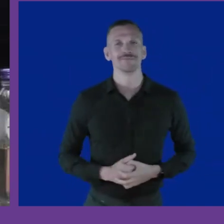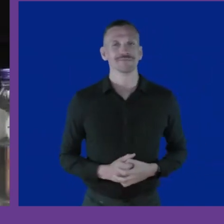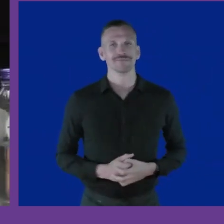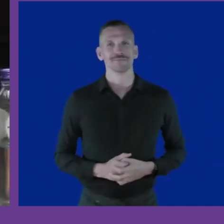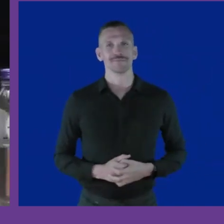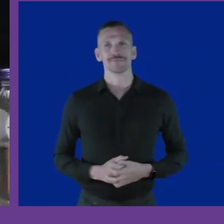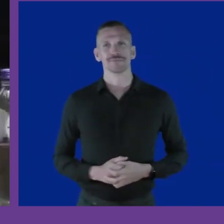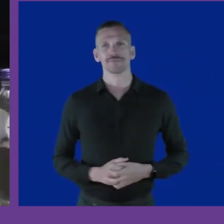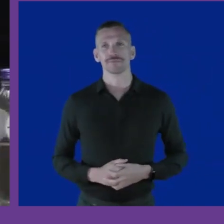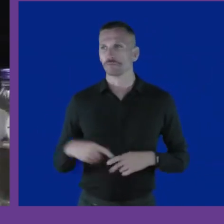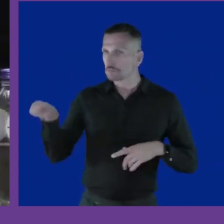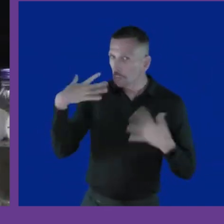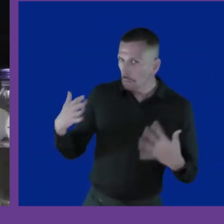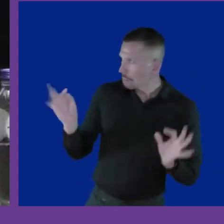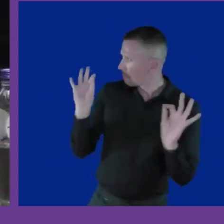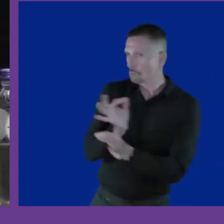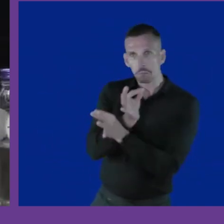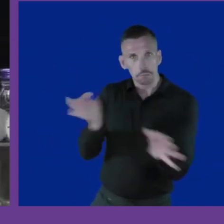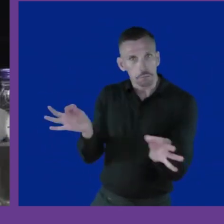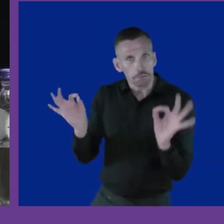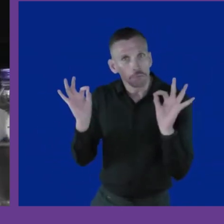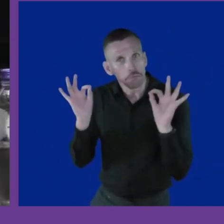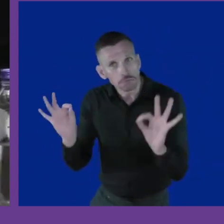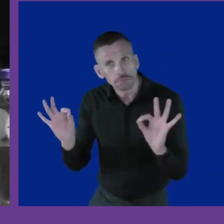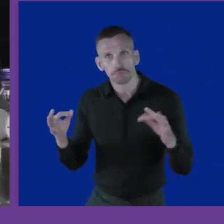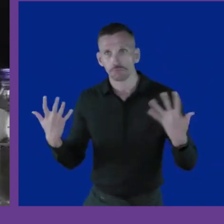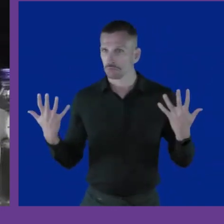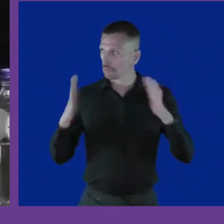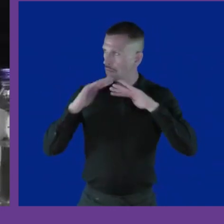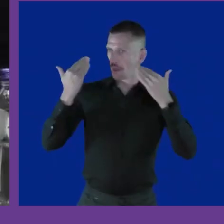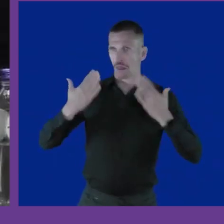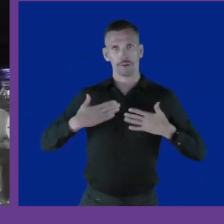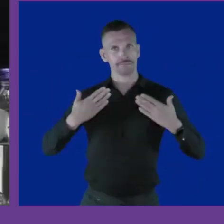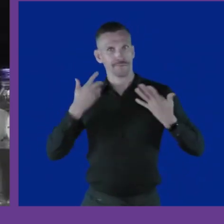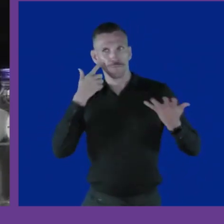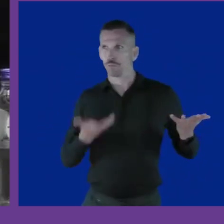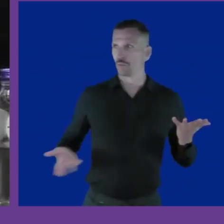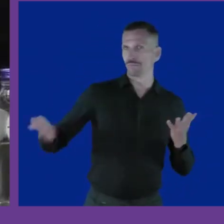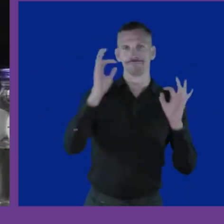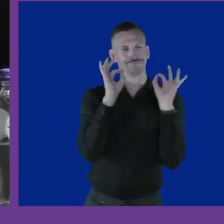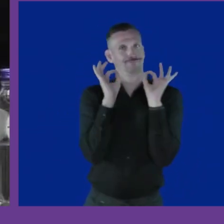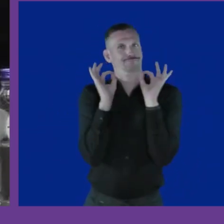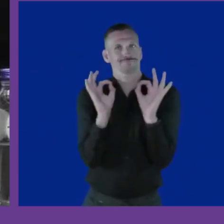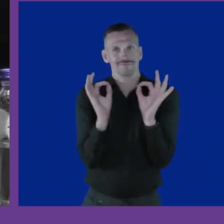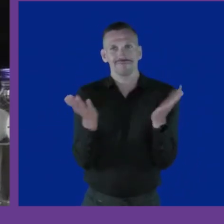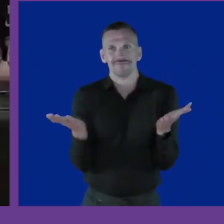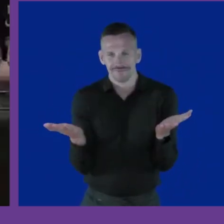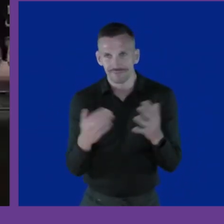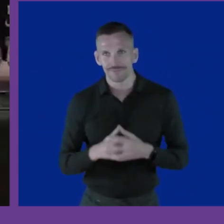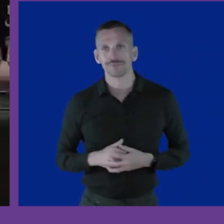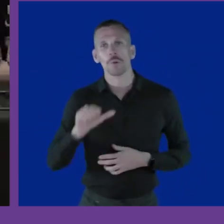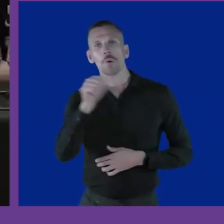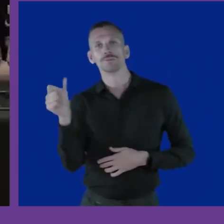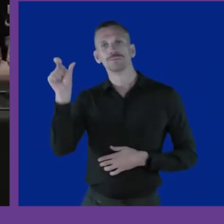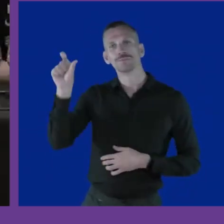Perfect. I think, Jakob, you sound quite enthusiastic about this solution. Do you want? Yeah, absolutely. This is the package locker example is perfect in